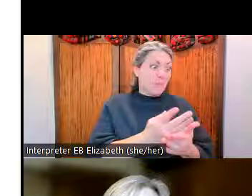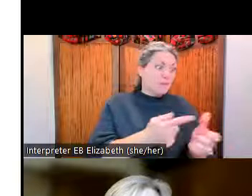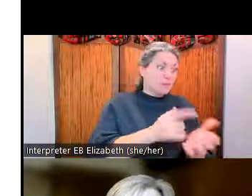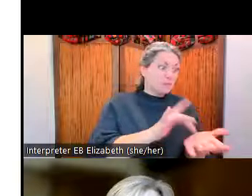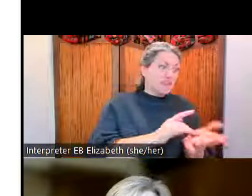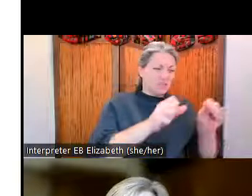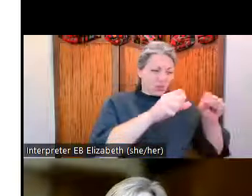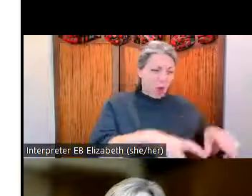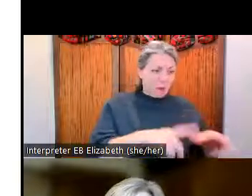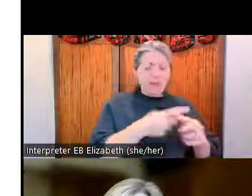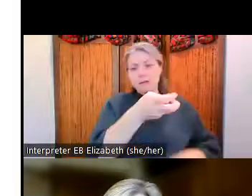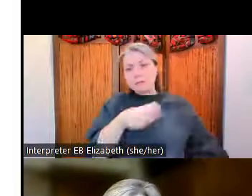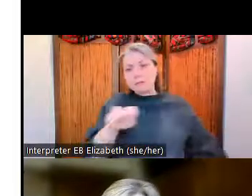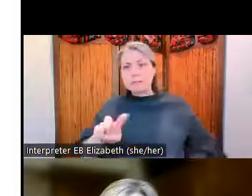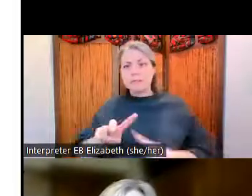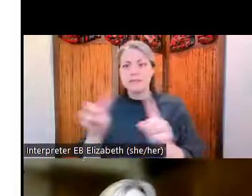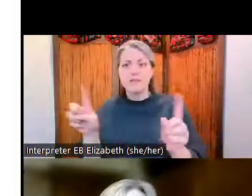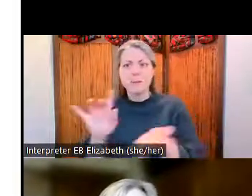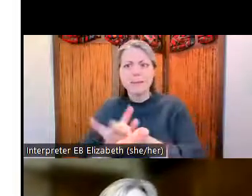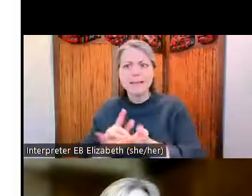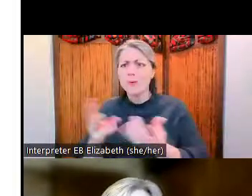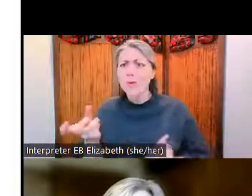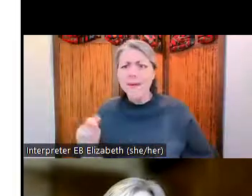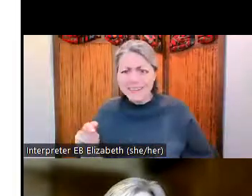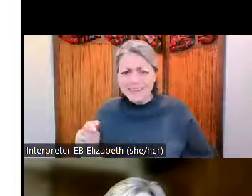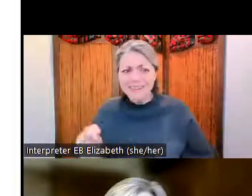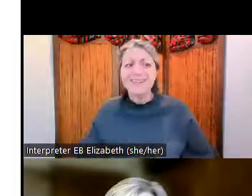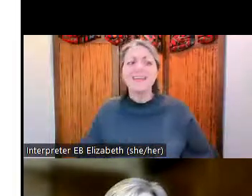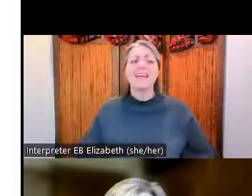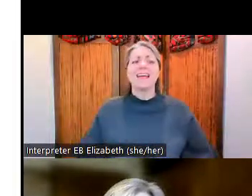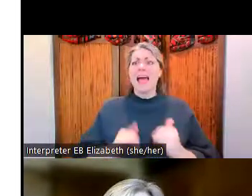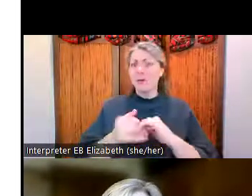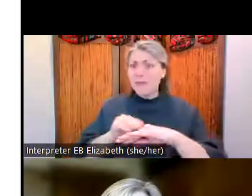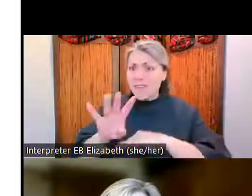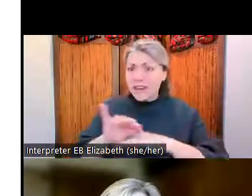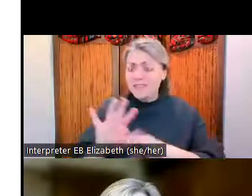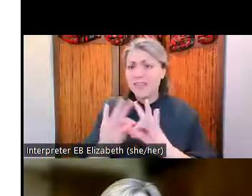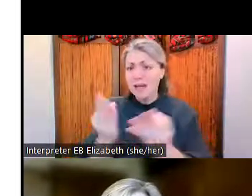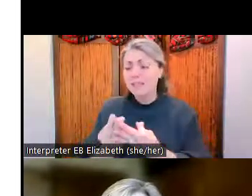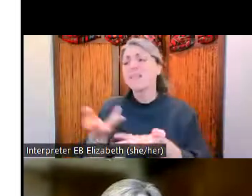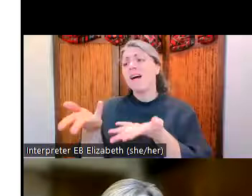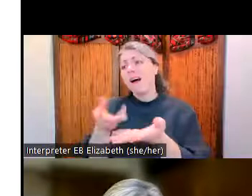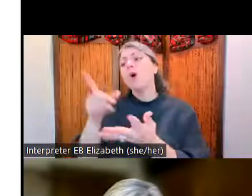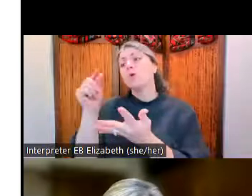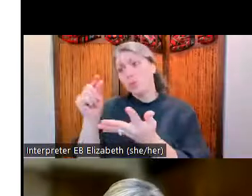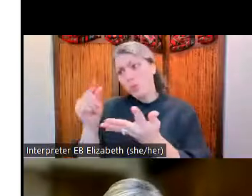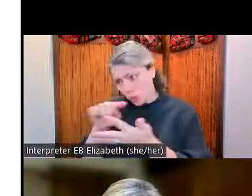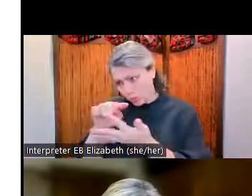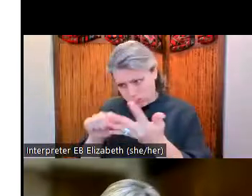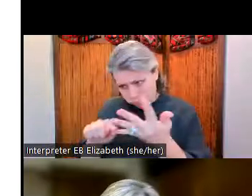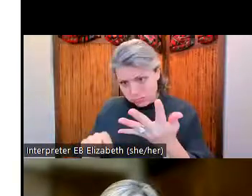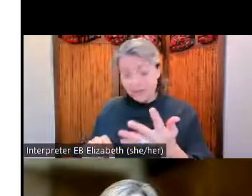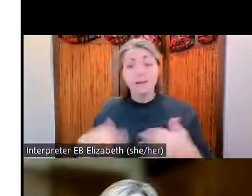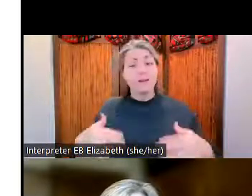second medicine? So advising families around treatment of ADHD and autism is really very